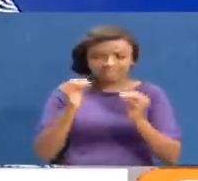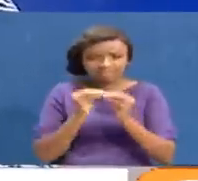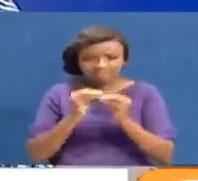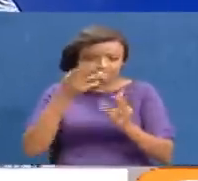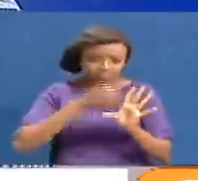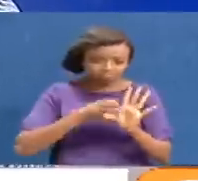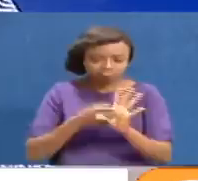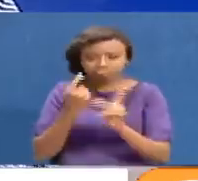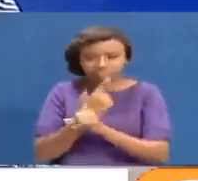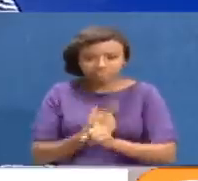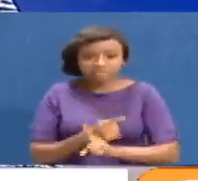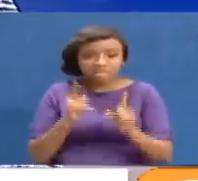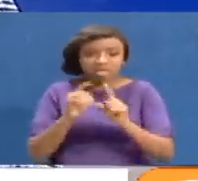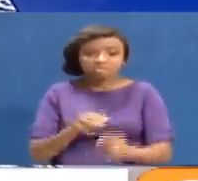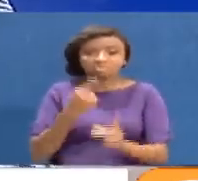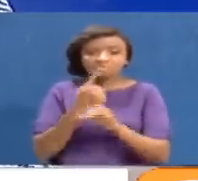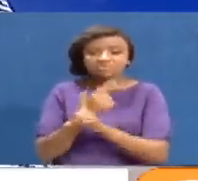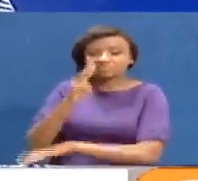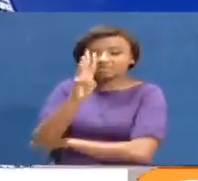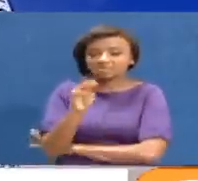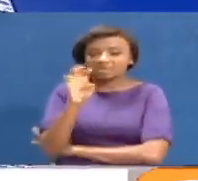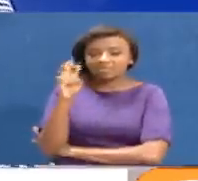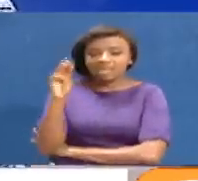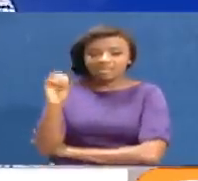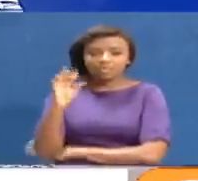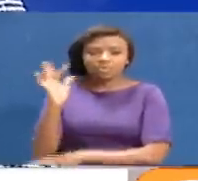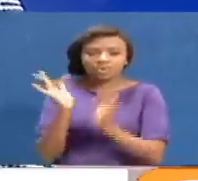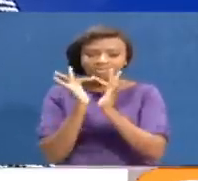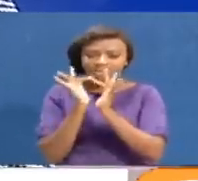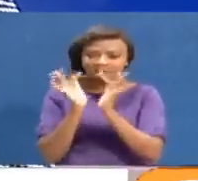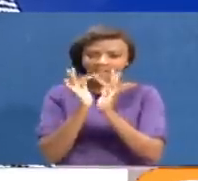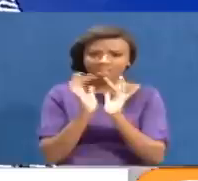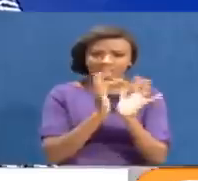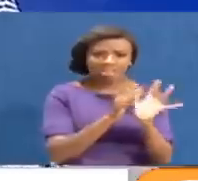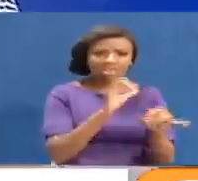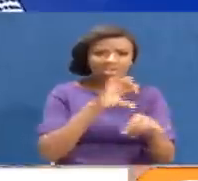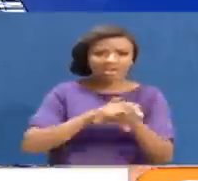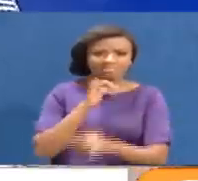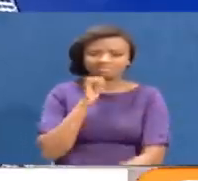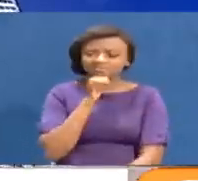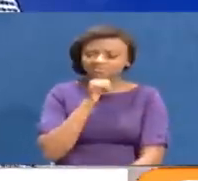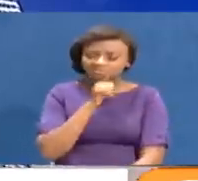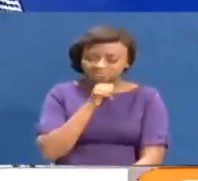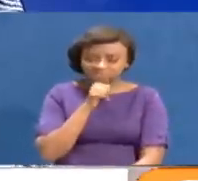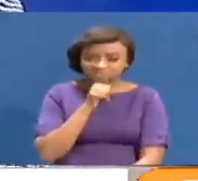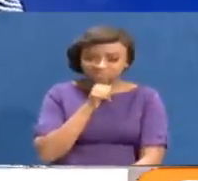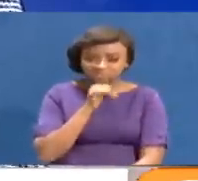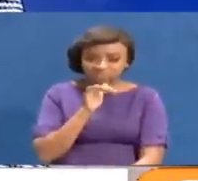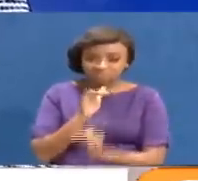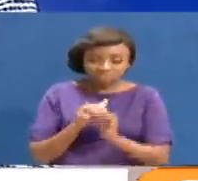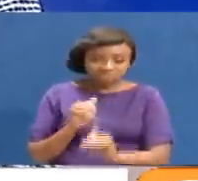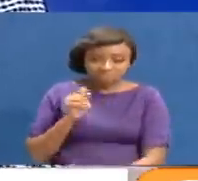gatherings. They received memoranda from people, emails, written, okay? And all that has then